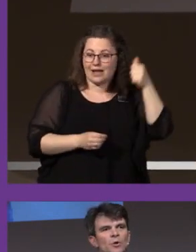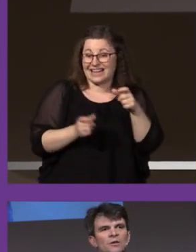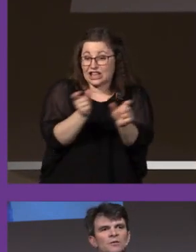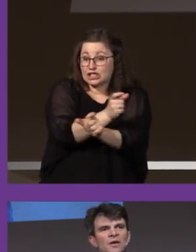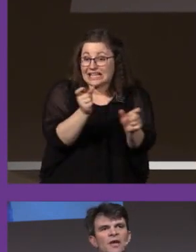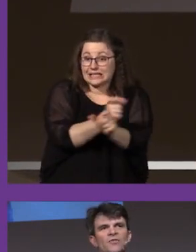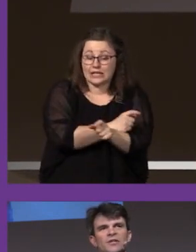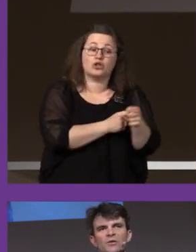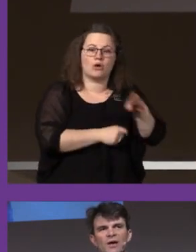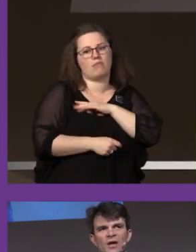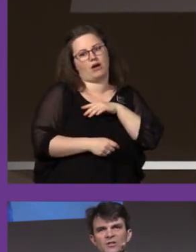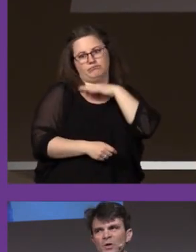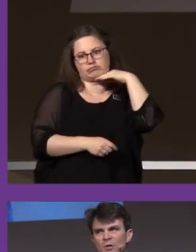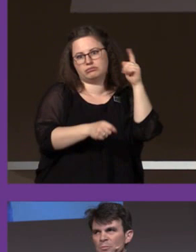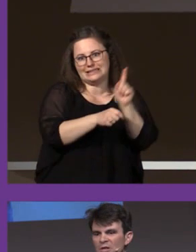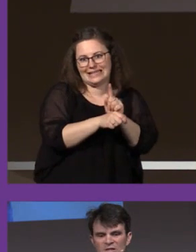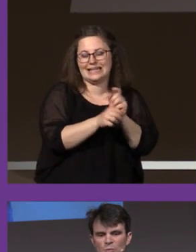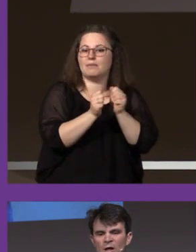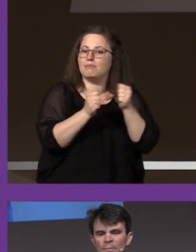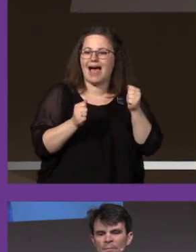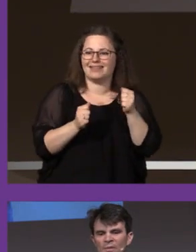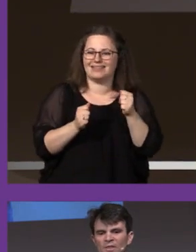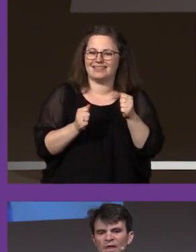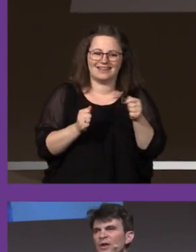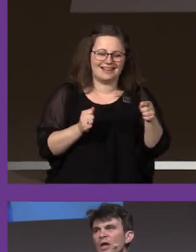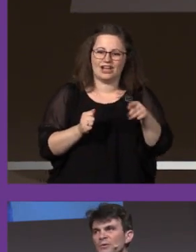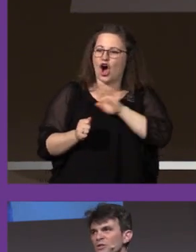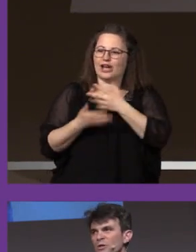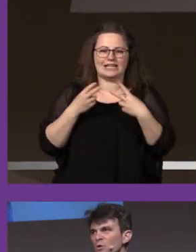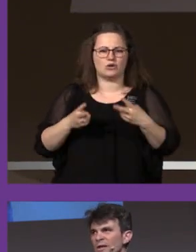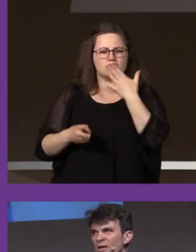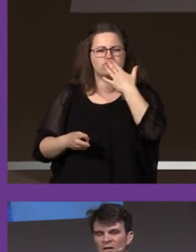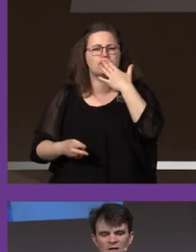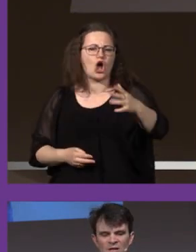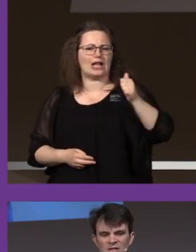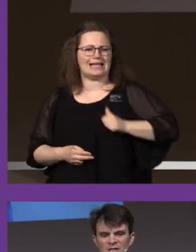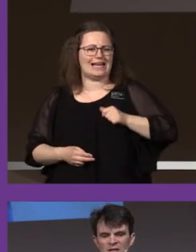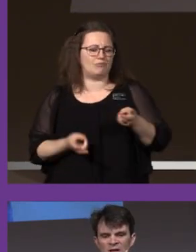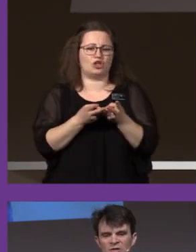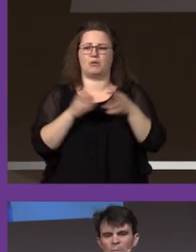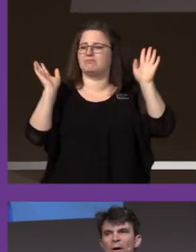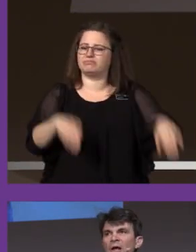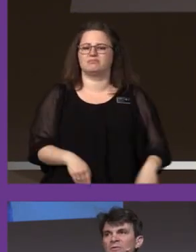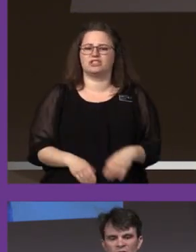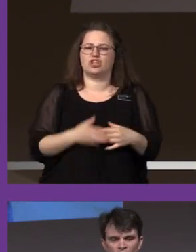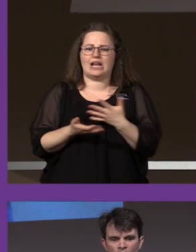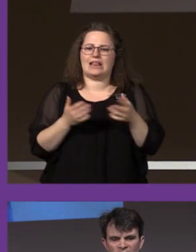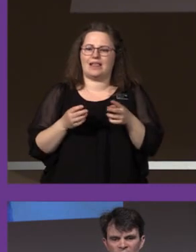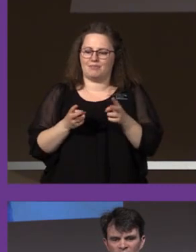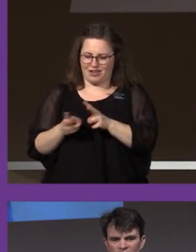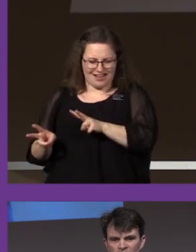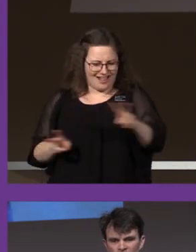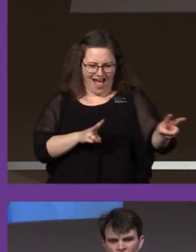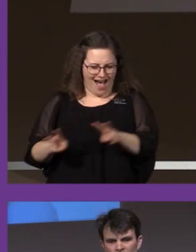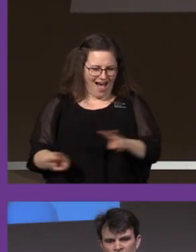time in the world, if they don't have that extreme usability as well, then they're not able to do it at all either, unassisted. So the parallels go on